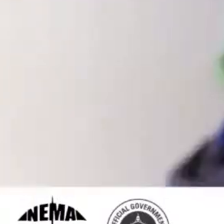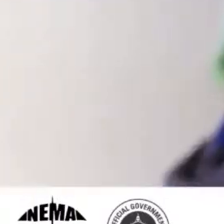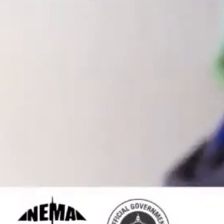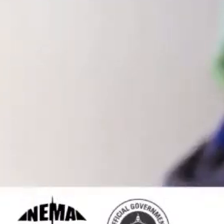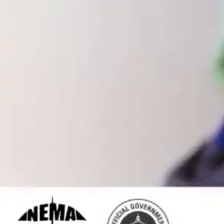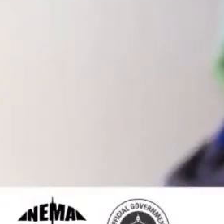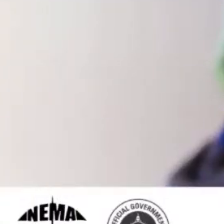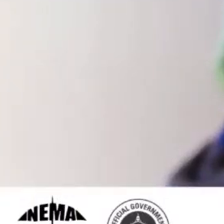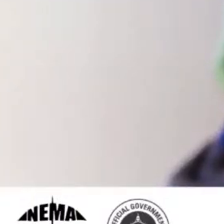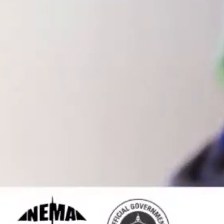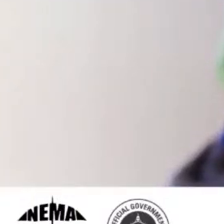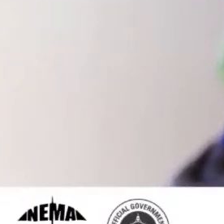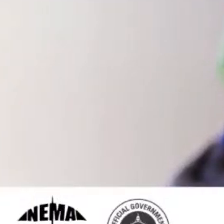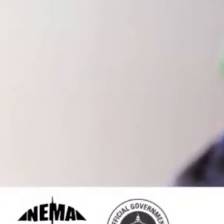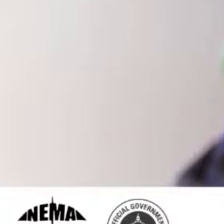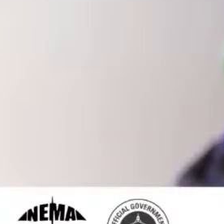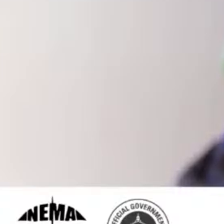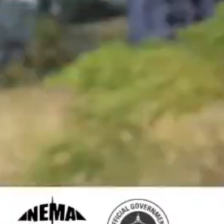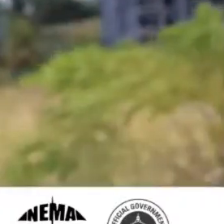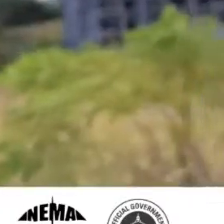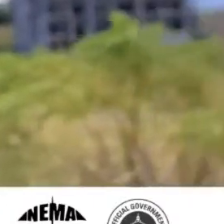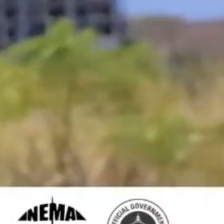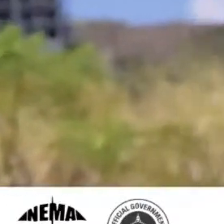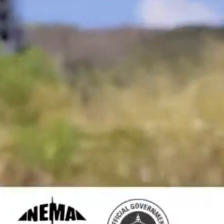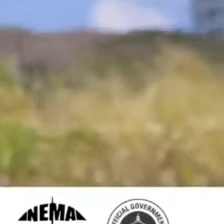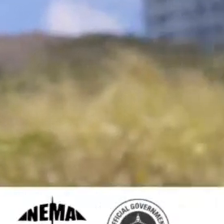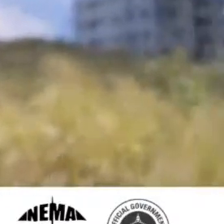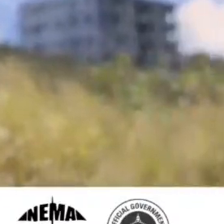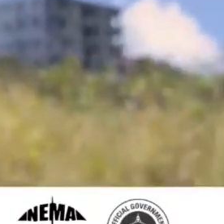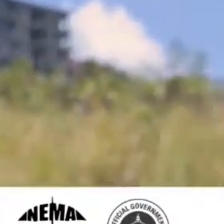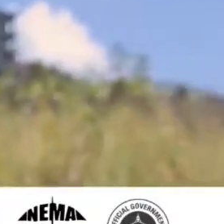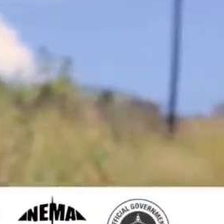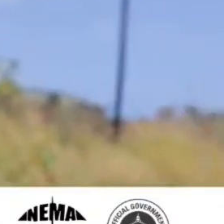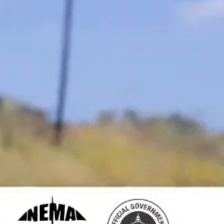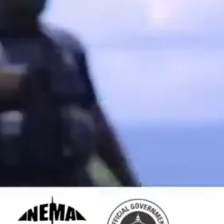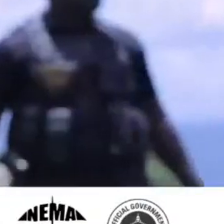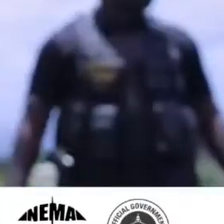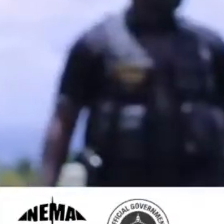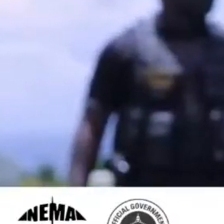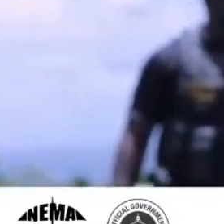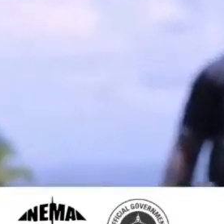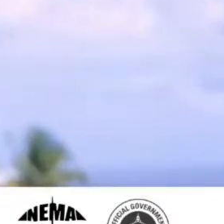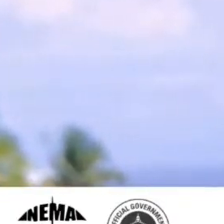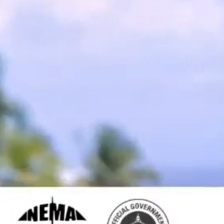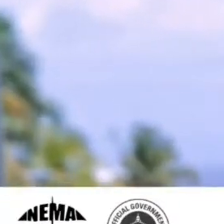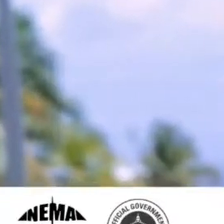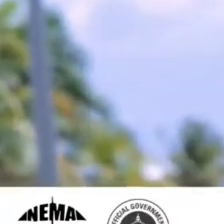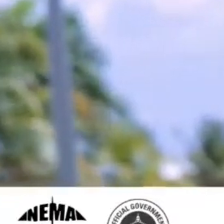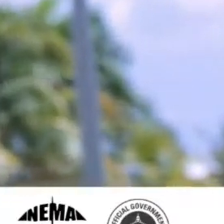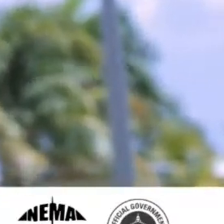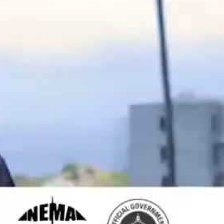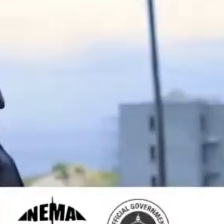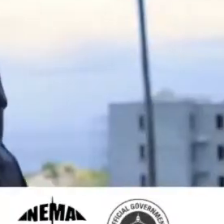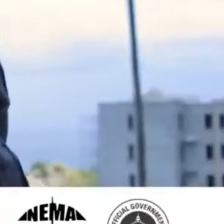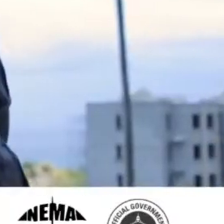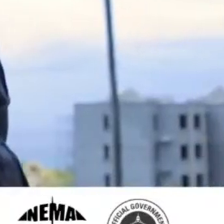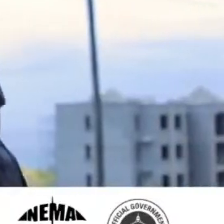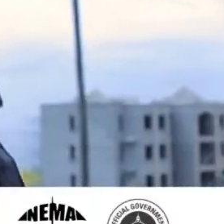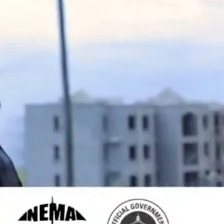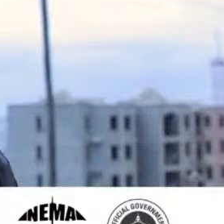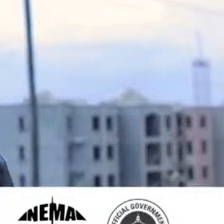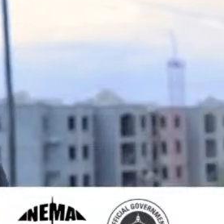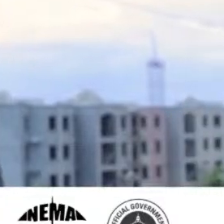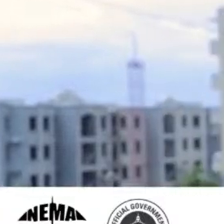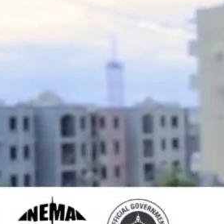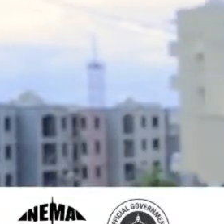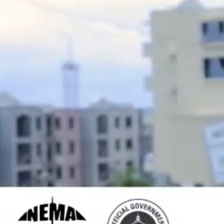it. It's not an easy job, it's not easy, very difficult, but however, country about self, and we managed to